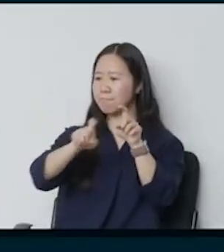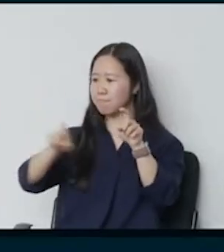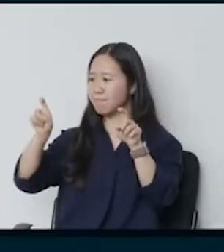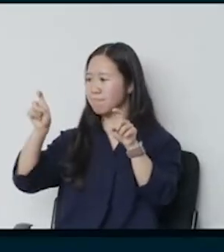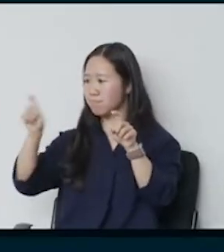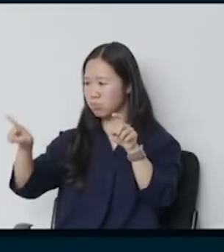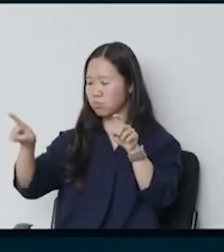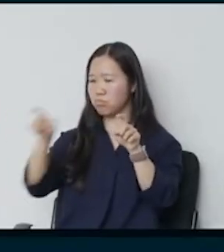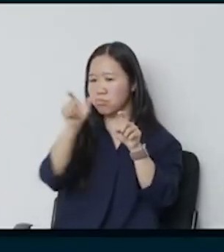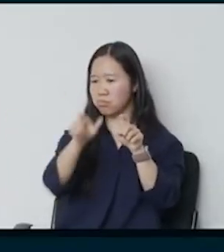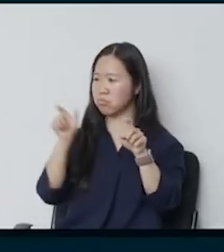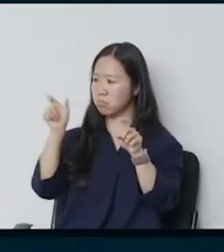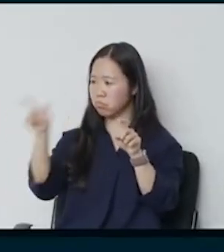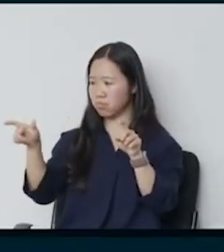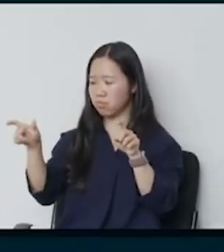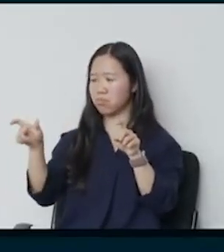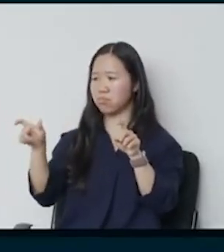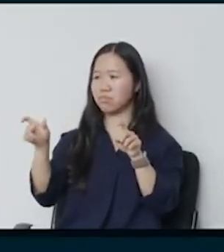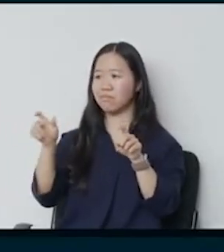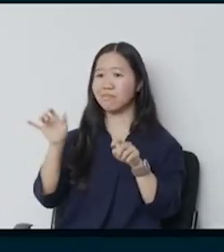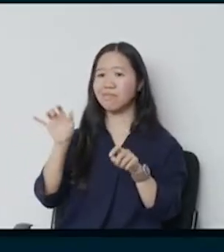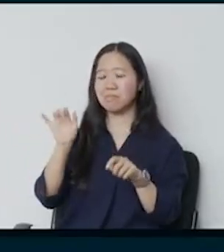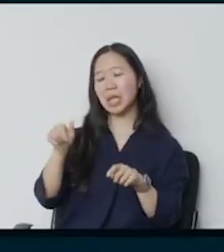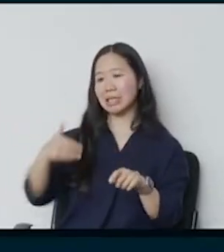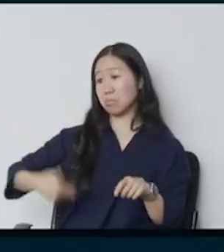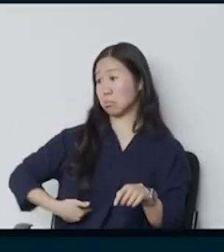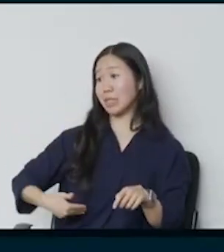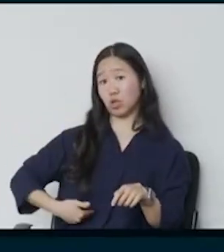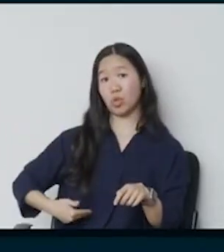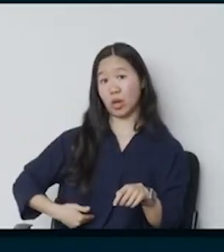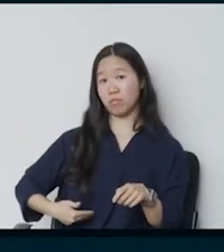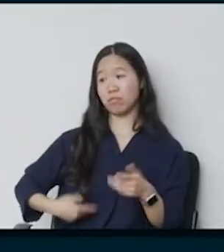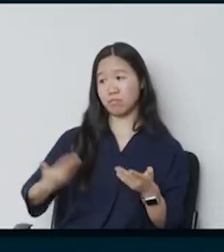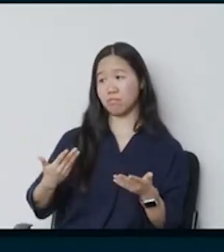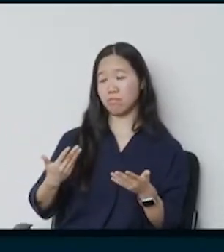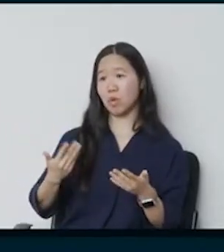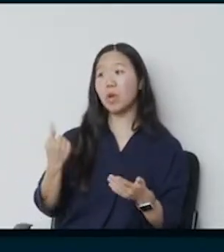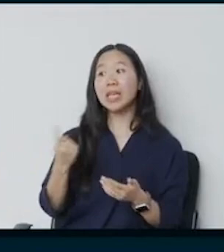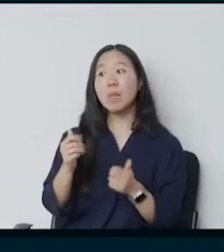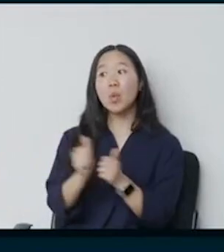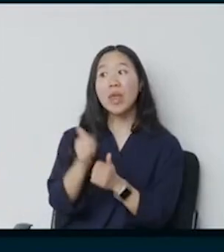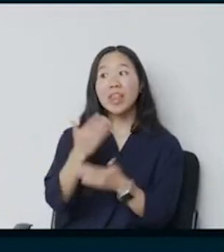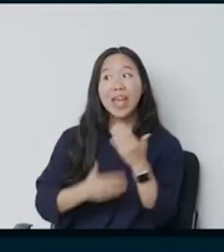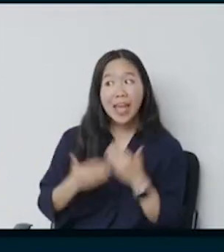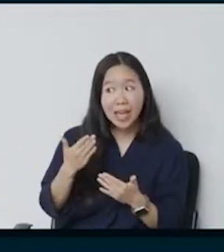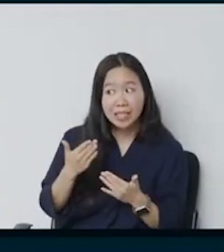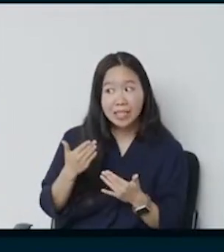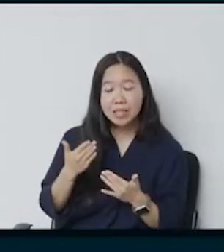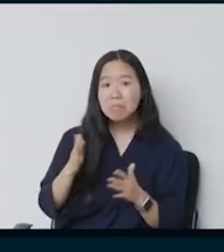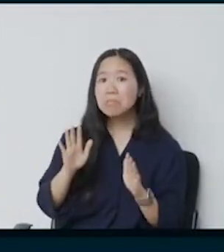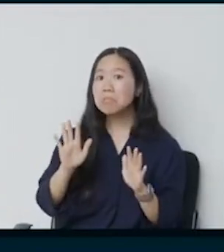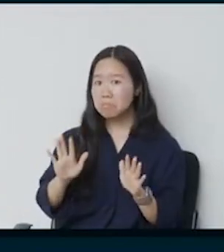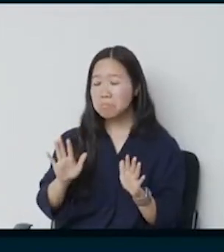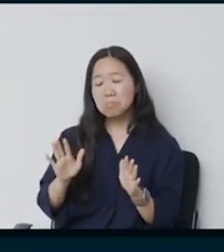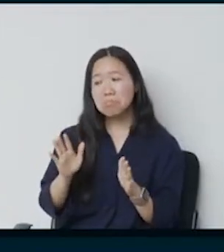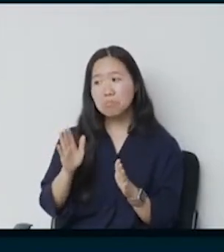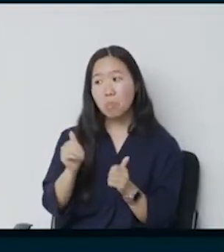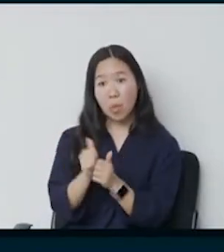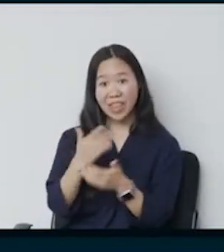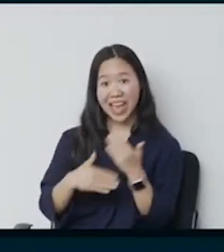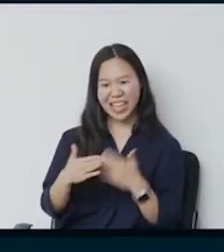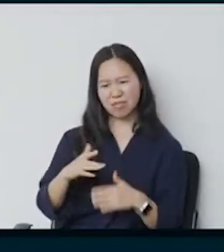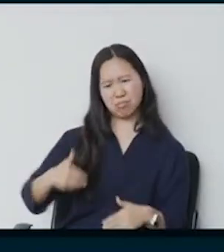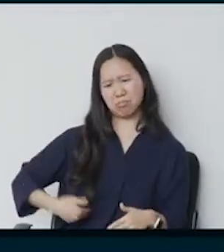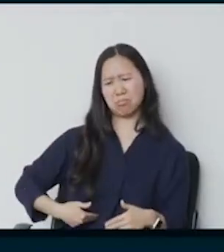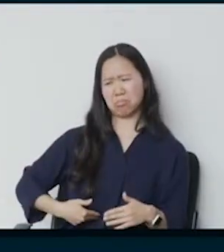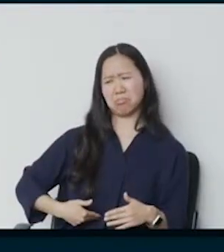right? Dragging and dropping. And that's a very intuitive gesture for somebody with hands. Put something over here, take something over here, put it over here. Very intuitive,